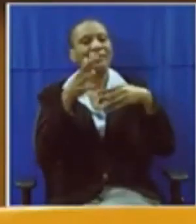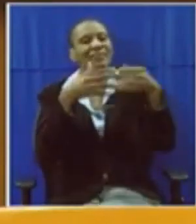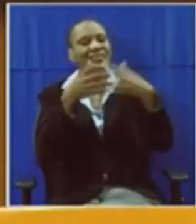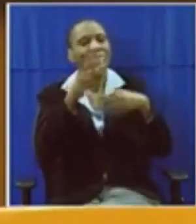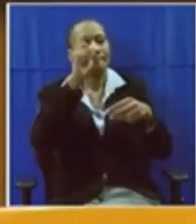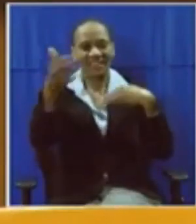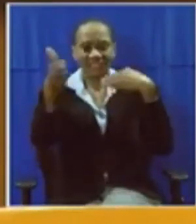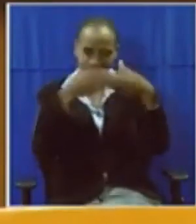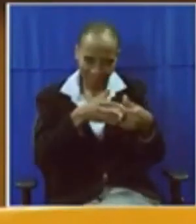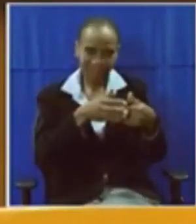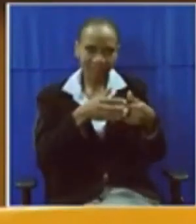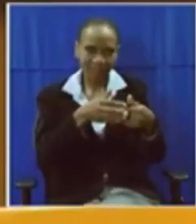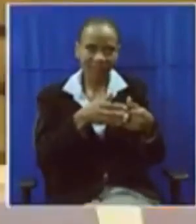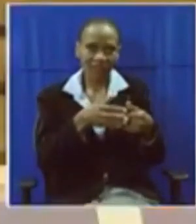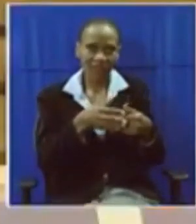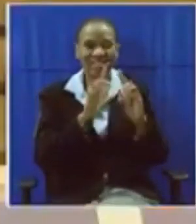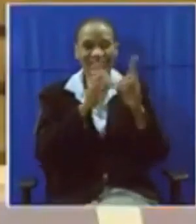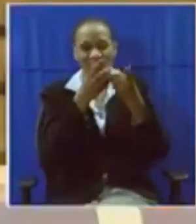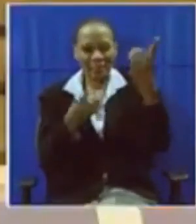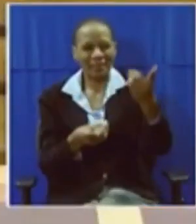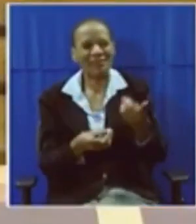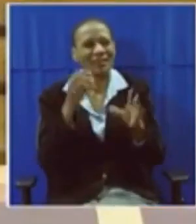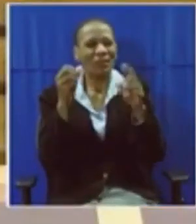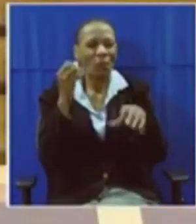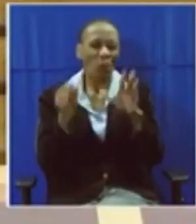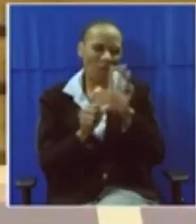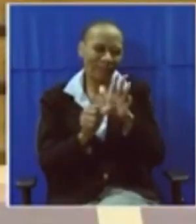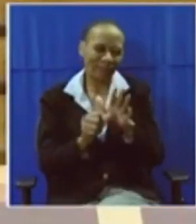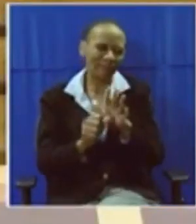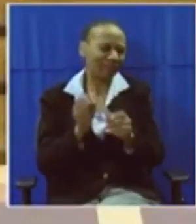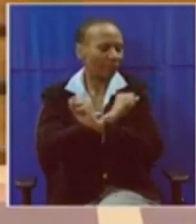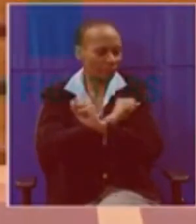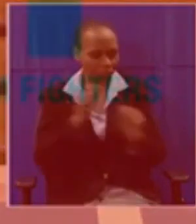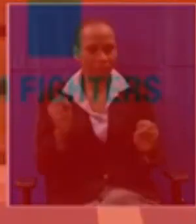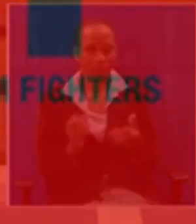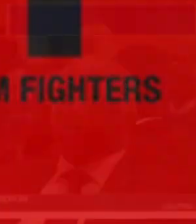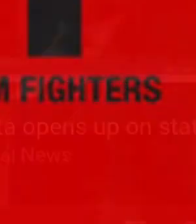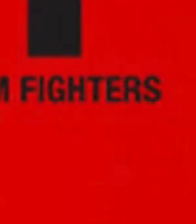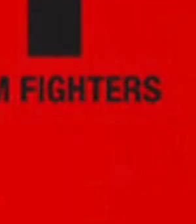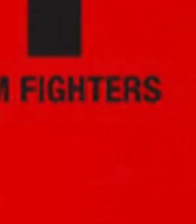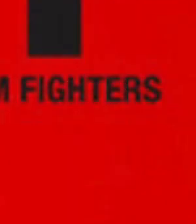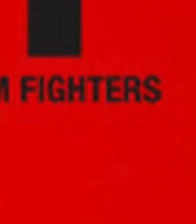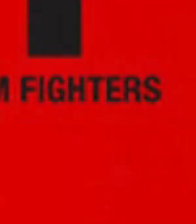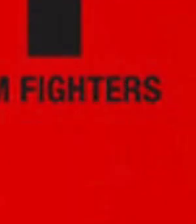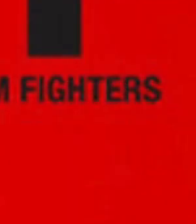shut down. It's an unnecessary department wasting taxpayers' money. Your time has expired.